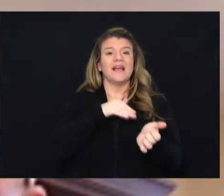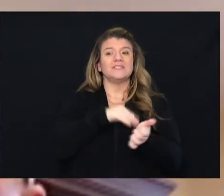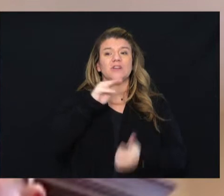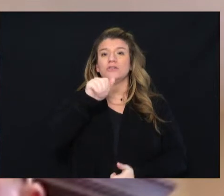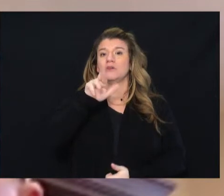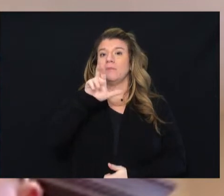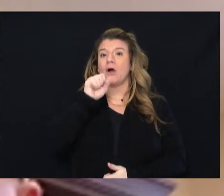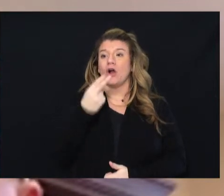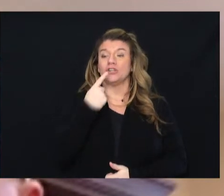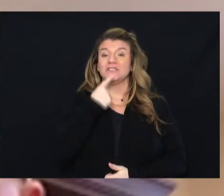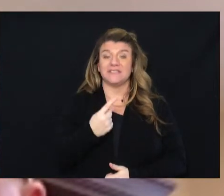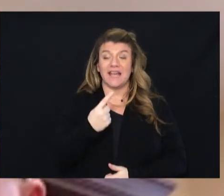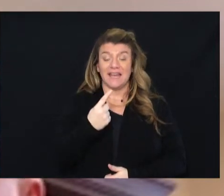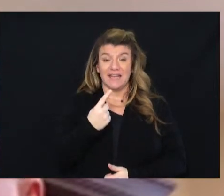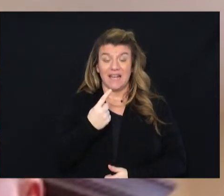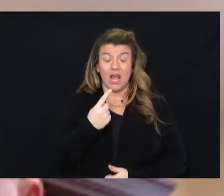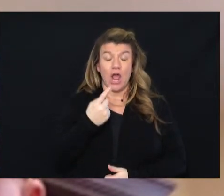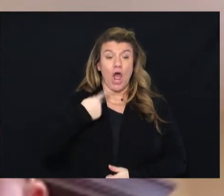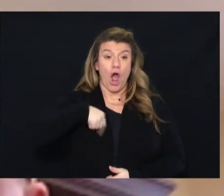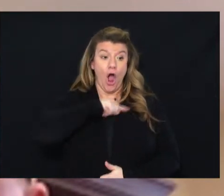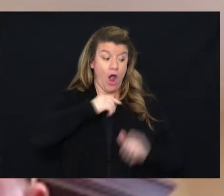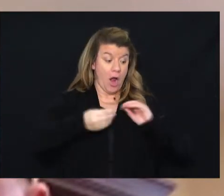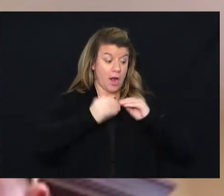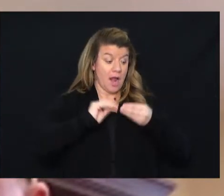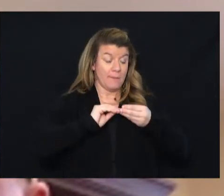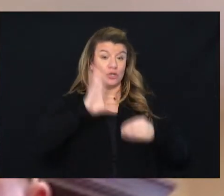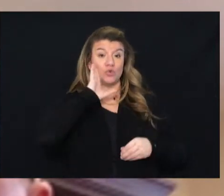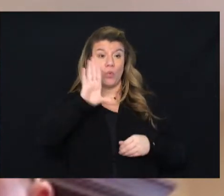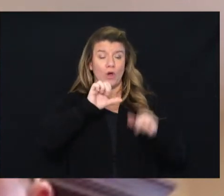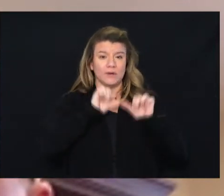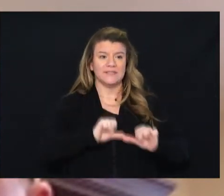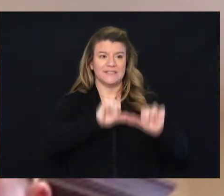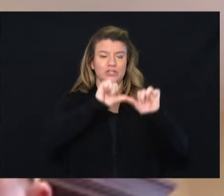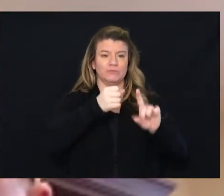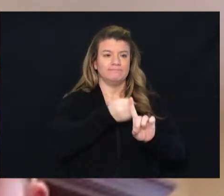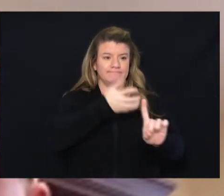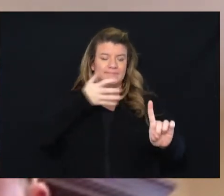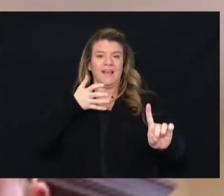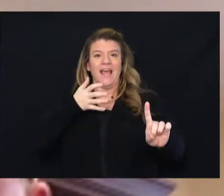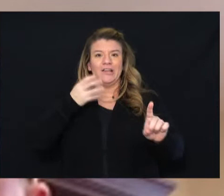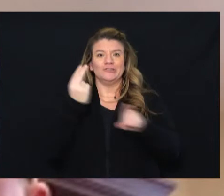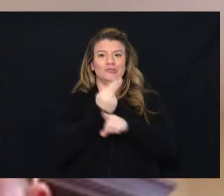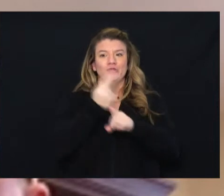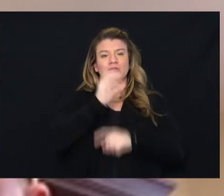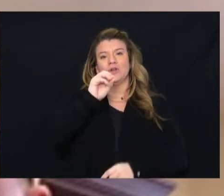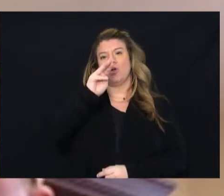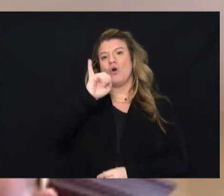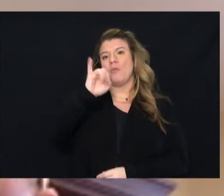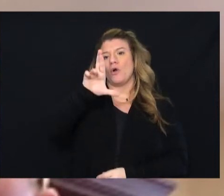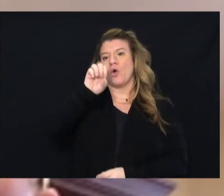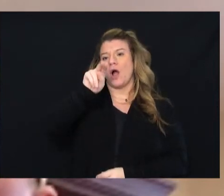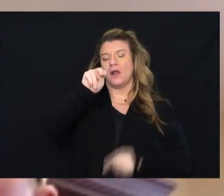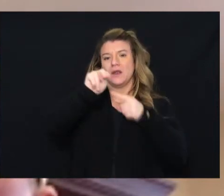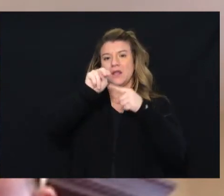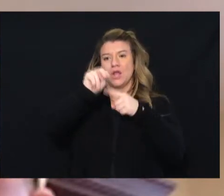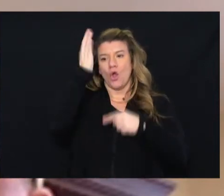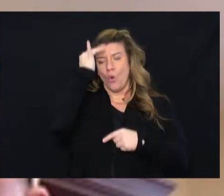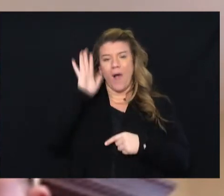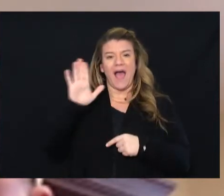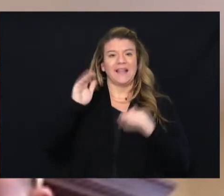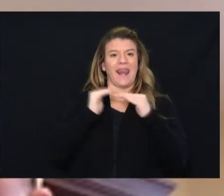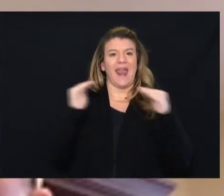out, cases are going to continue to expand under Omicron because of its level of